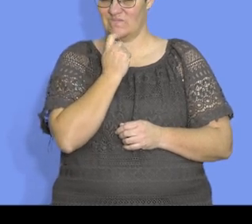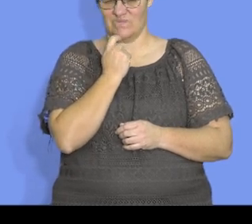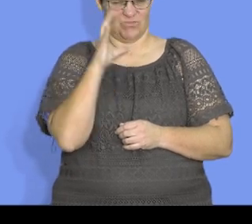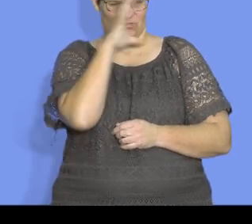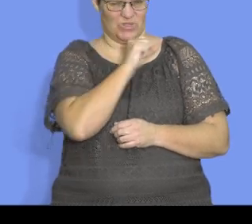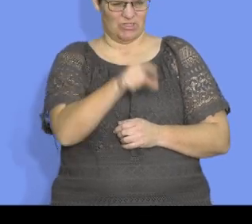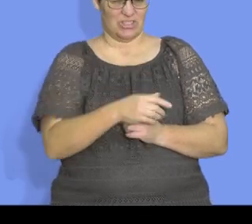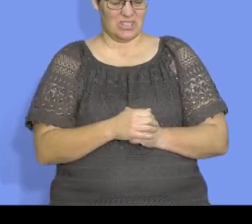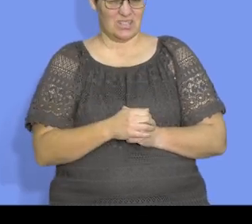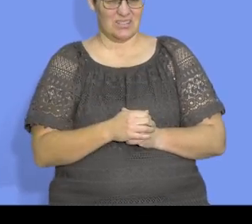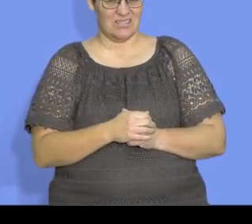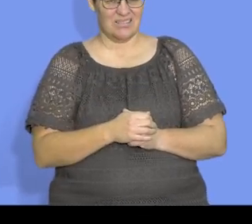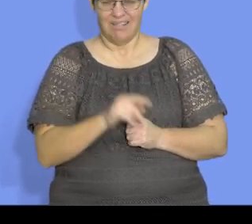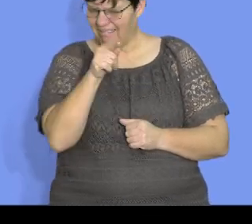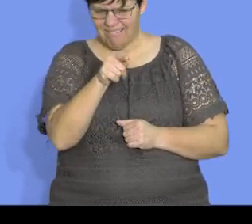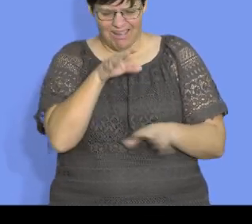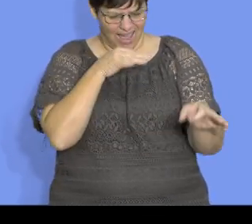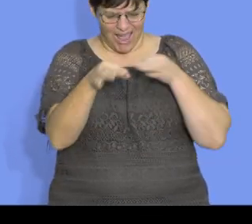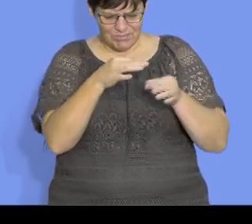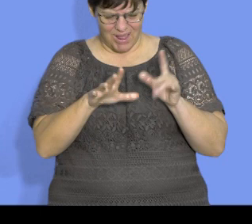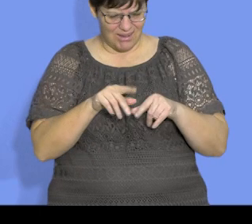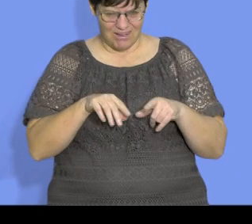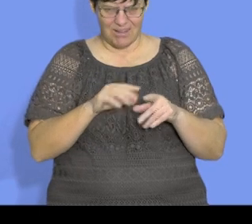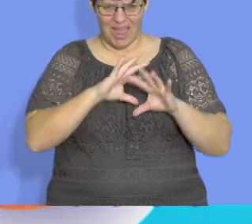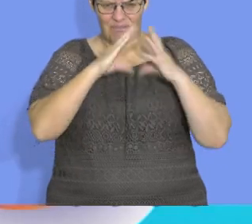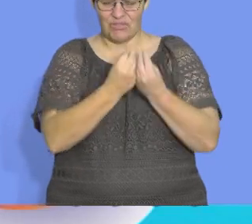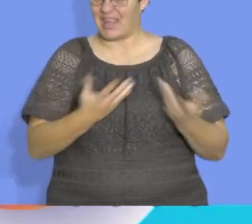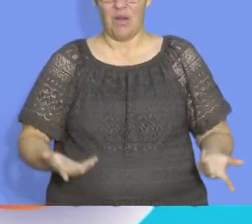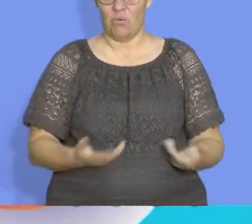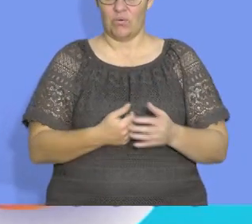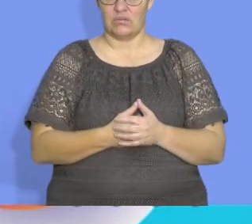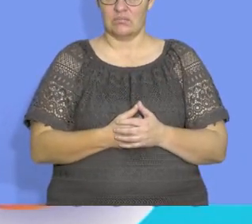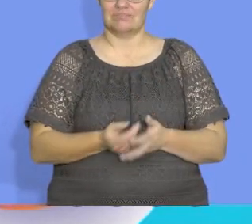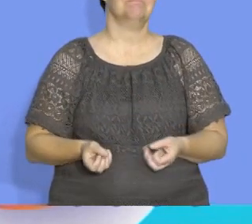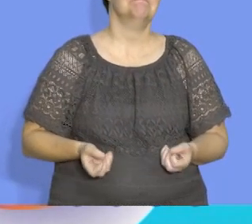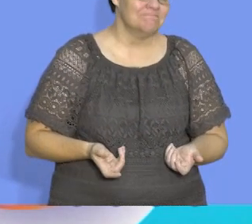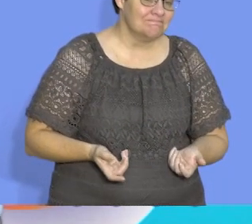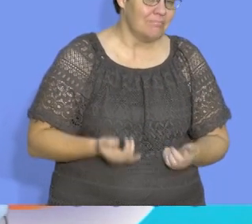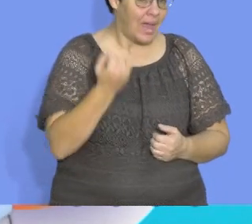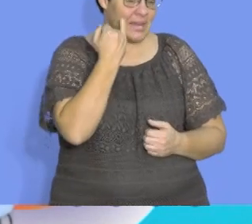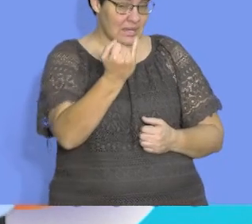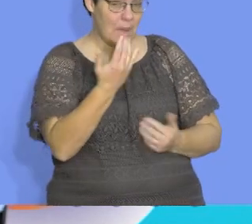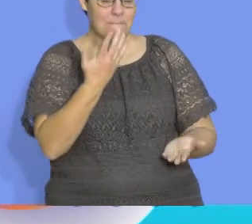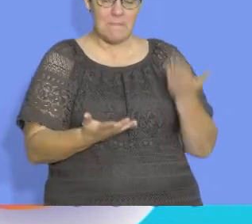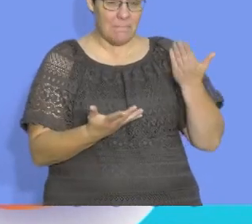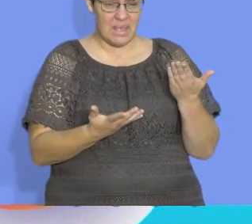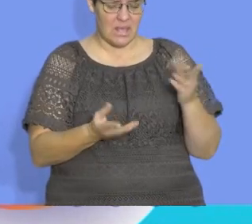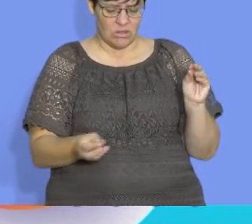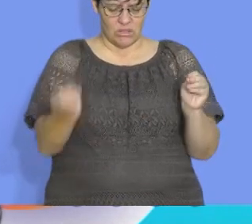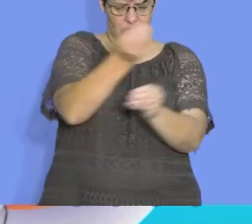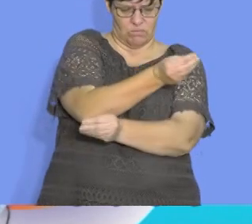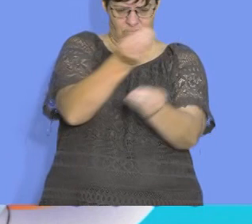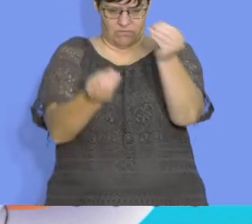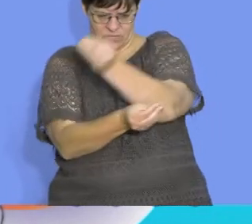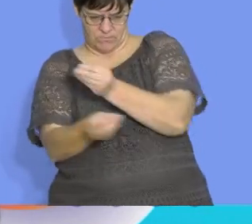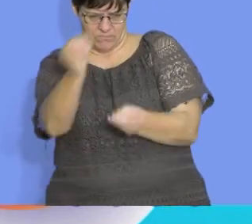quite a mystery. How are we going to unpack all of this? Well, here's an idea. Can we perhaps